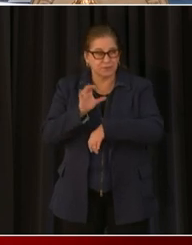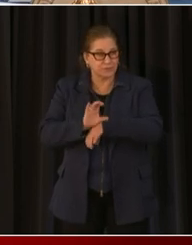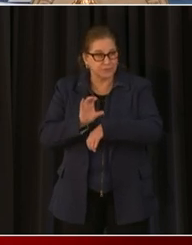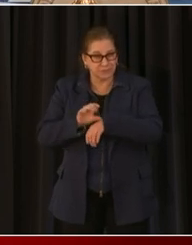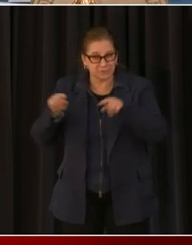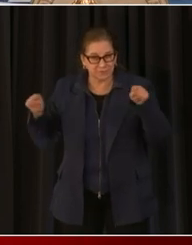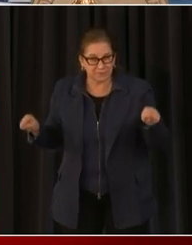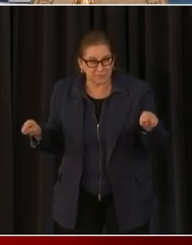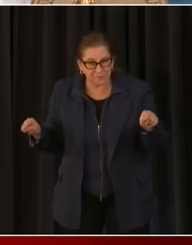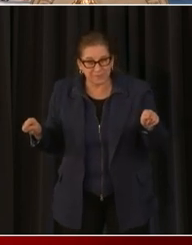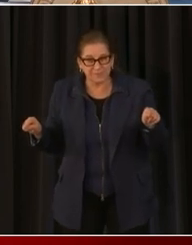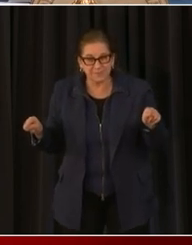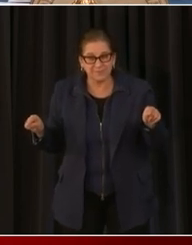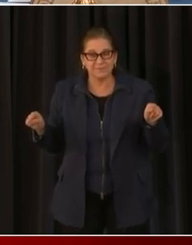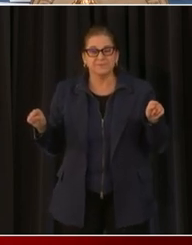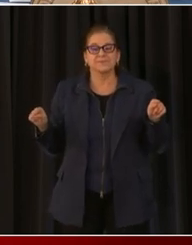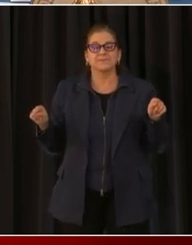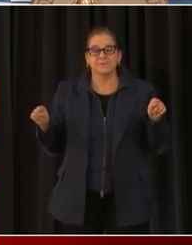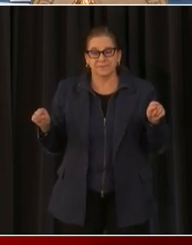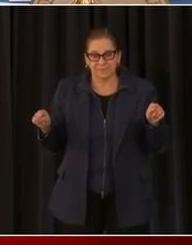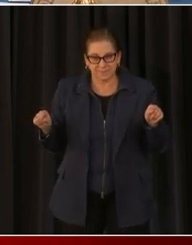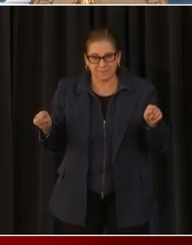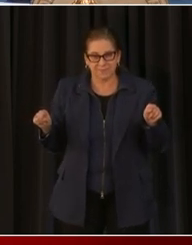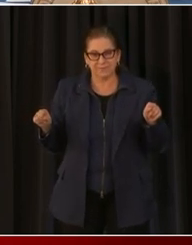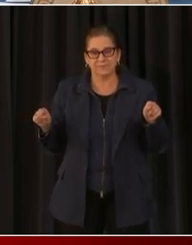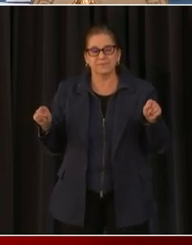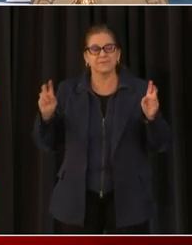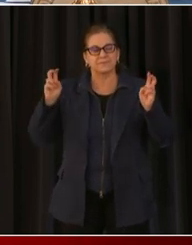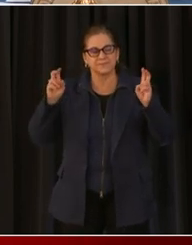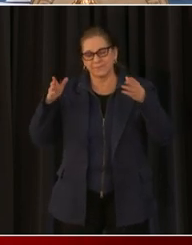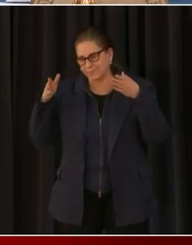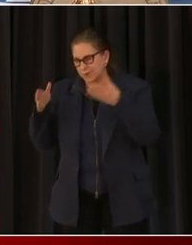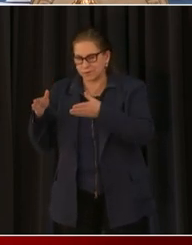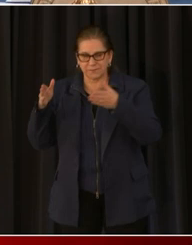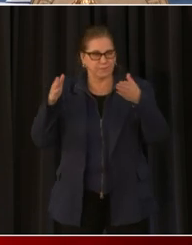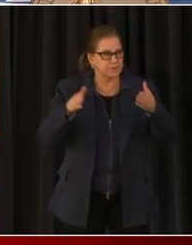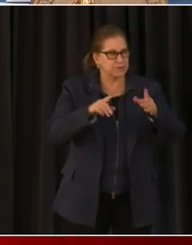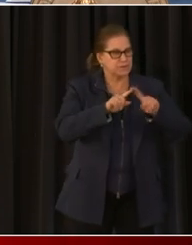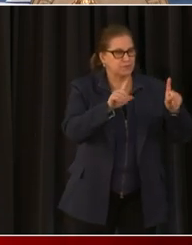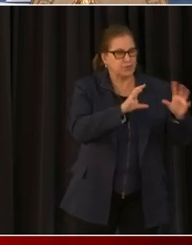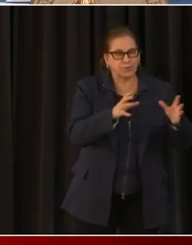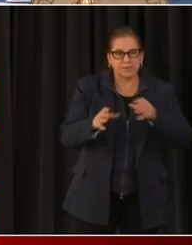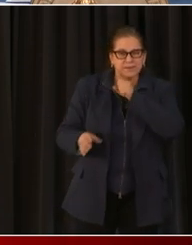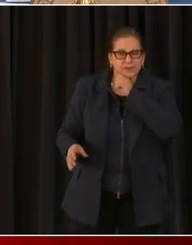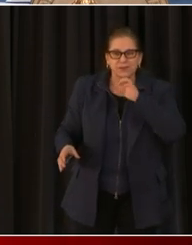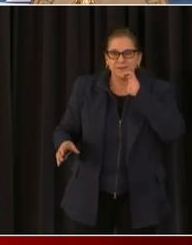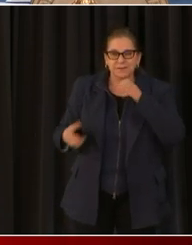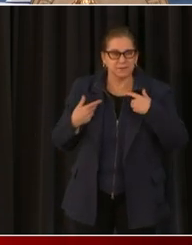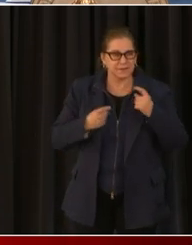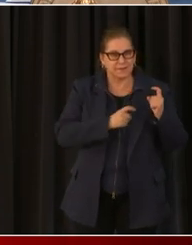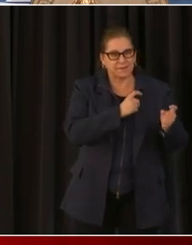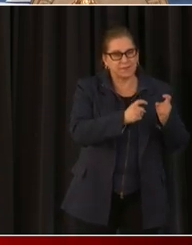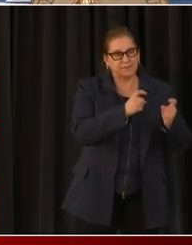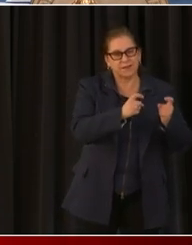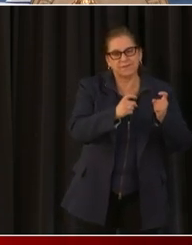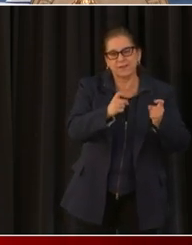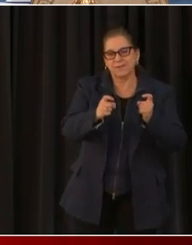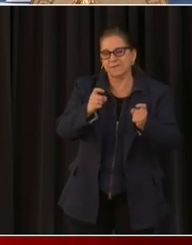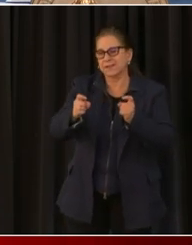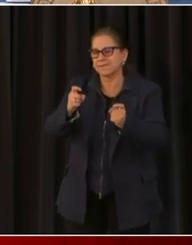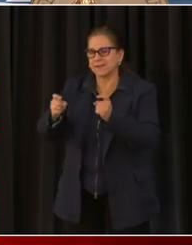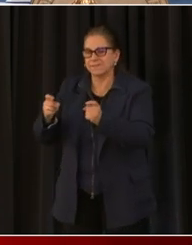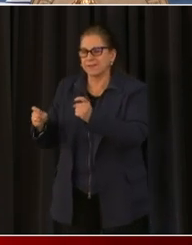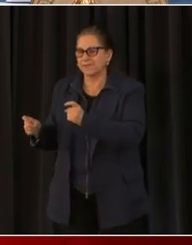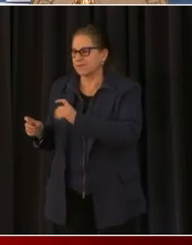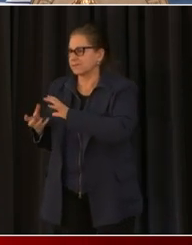Medicine. So there are a number of initiatives there to get vaccine out as